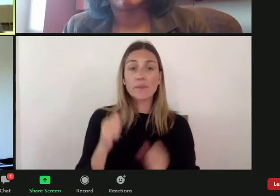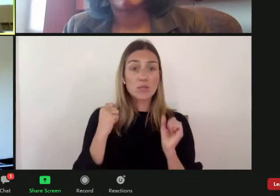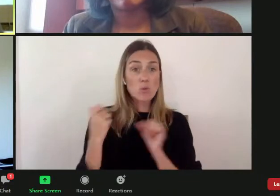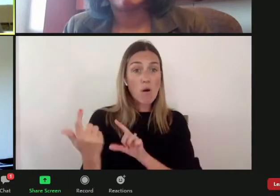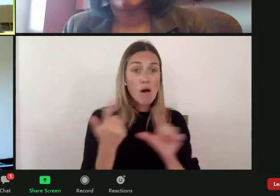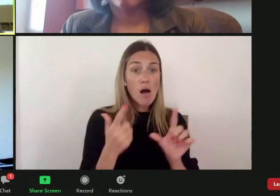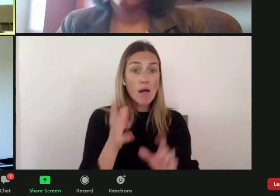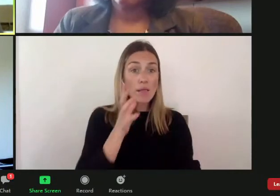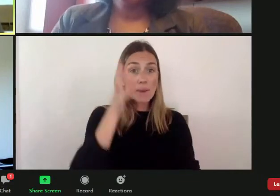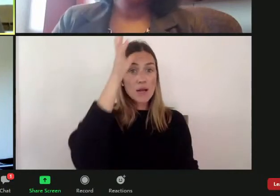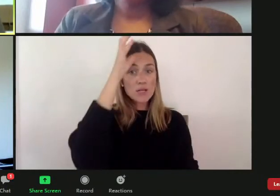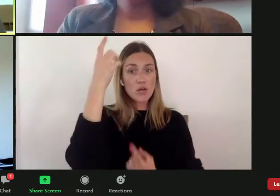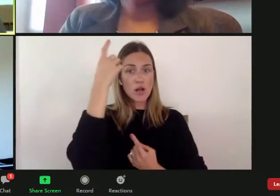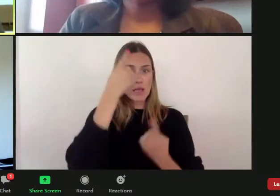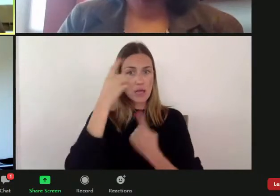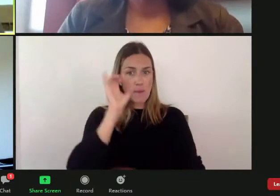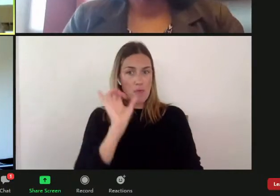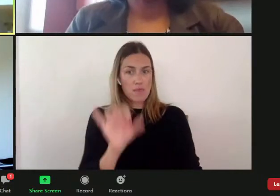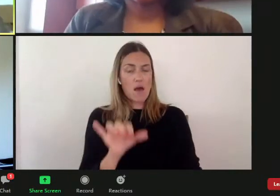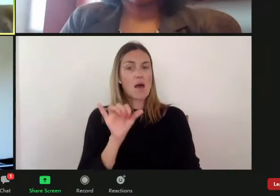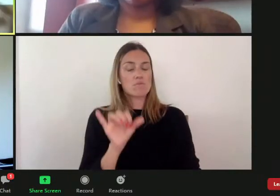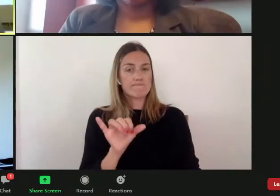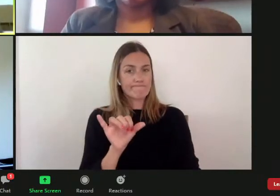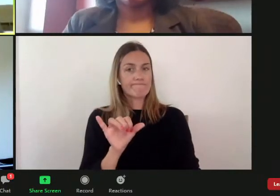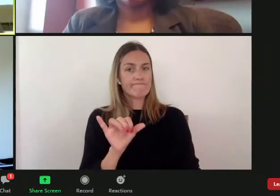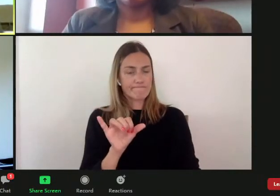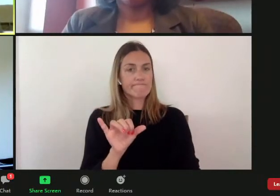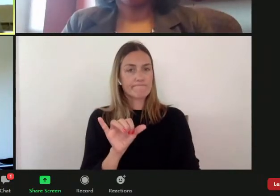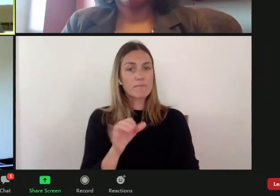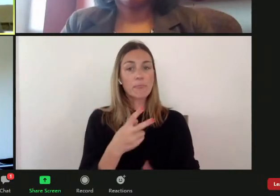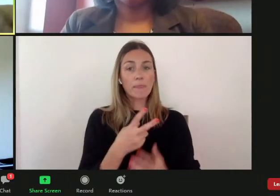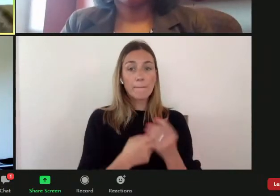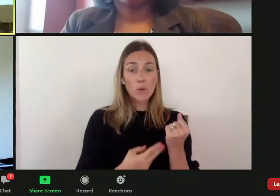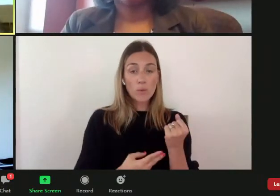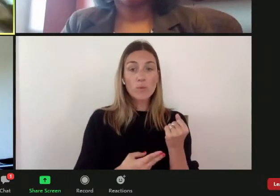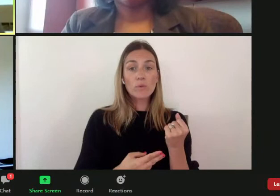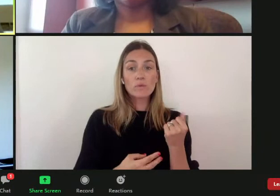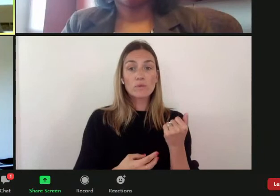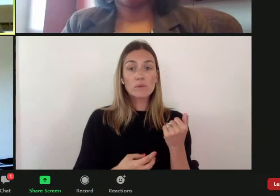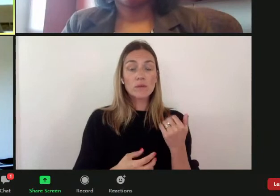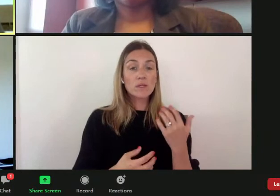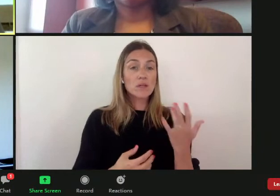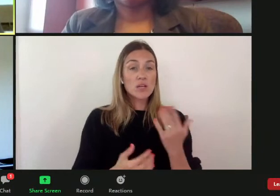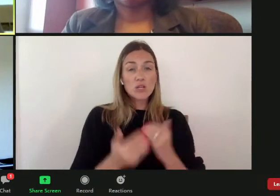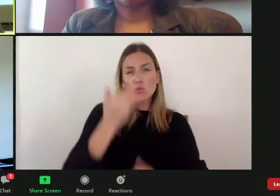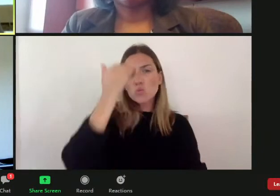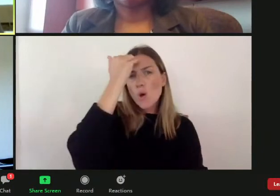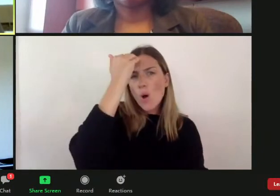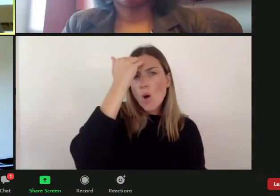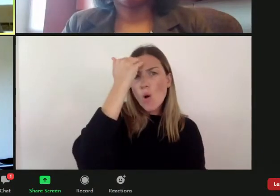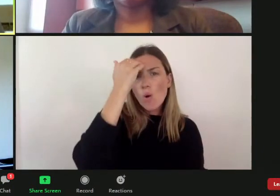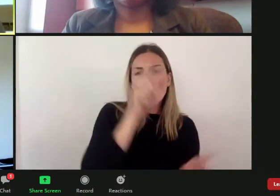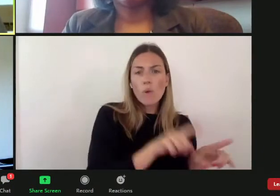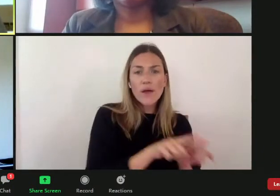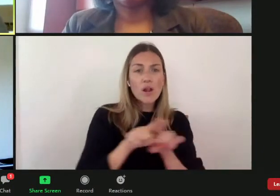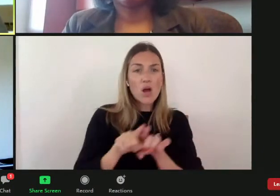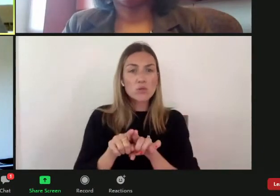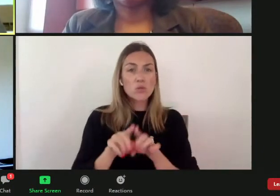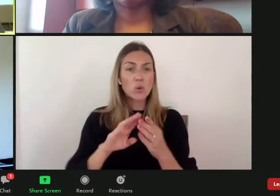think, are thinking about that, both just to know, but also to keep our community